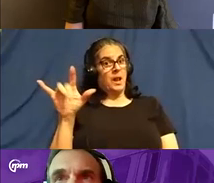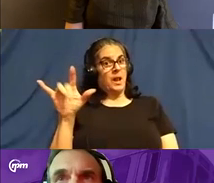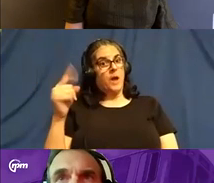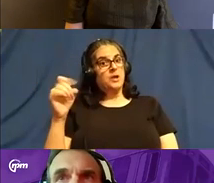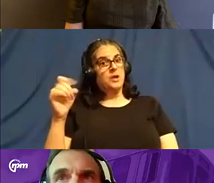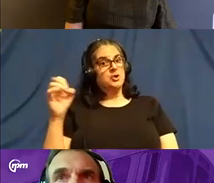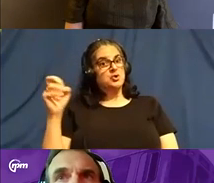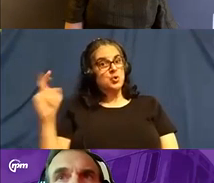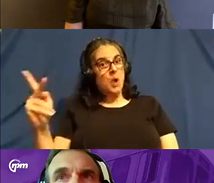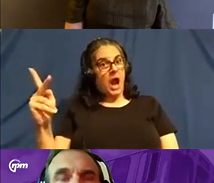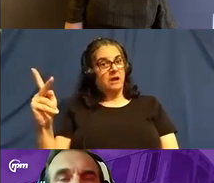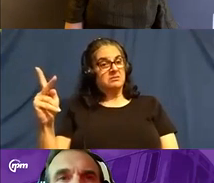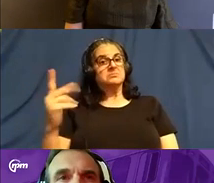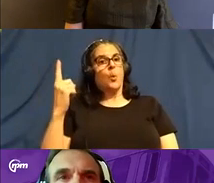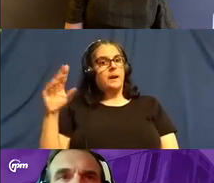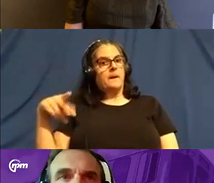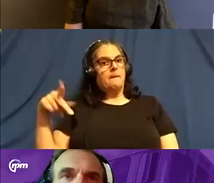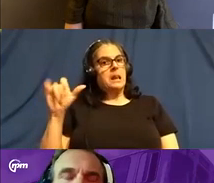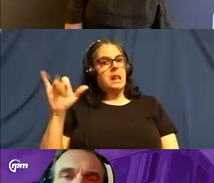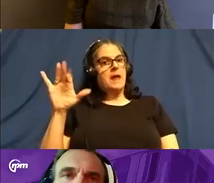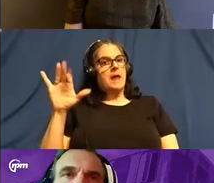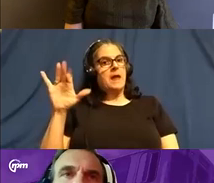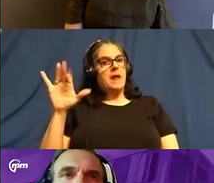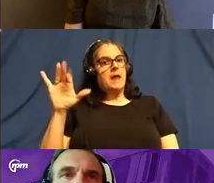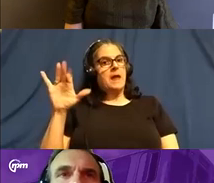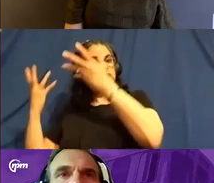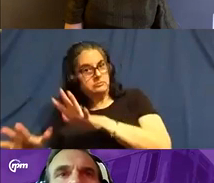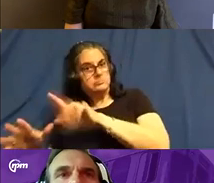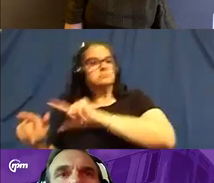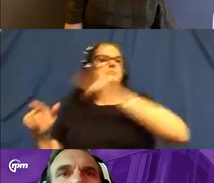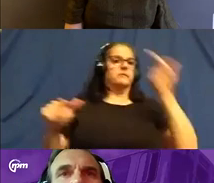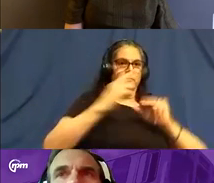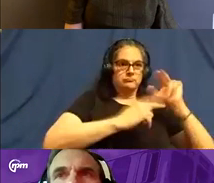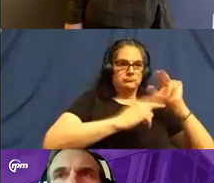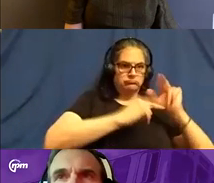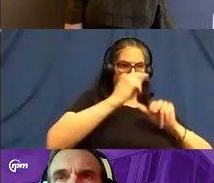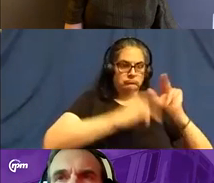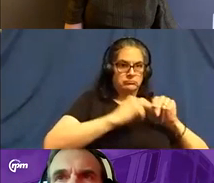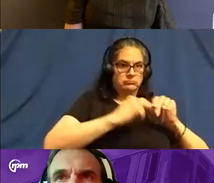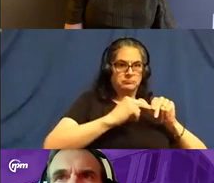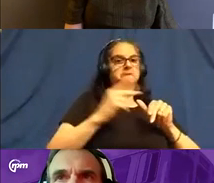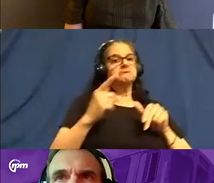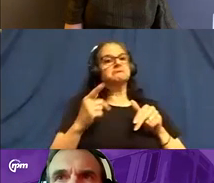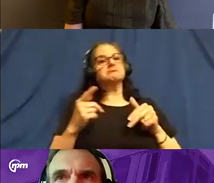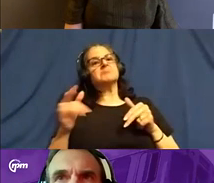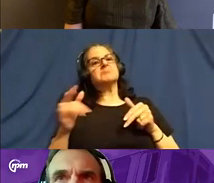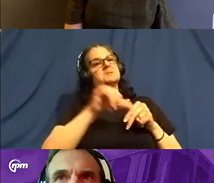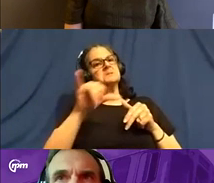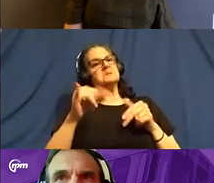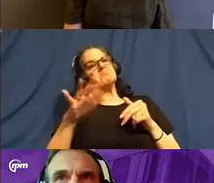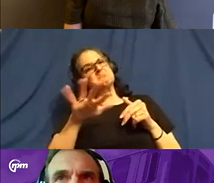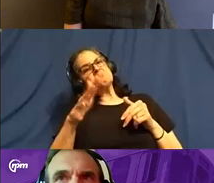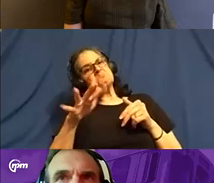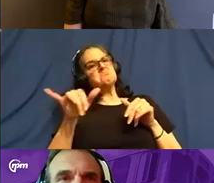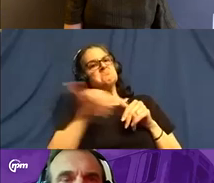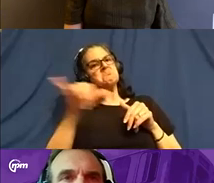a platform at a time, and you'll see a similarly incremental process here. And it's really